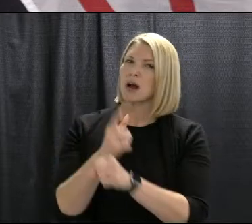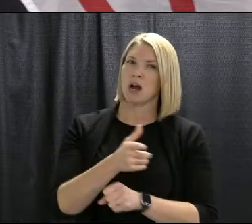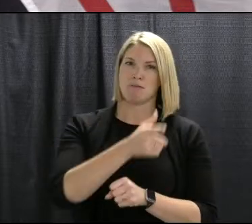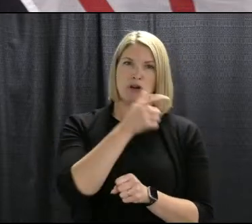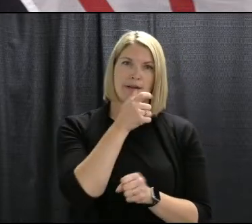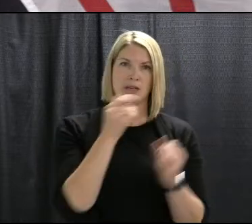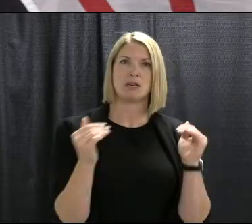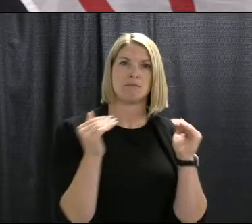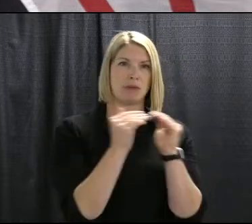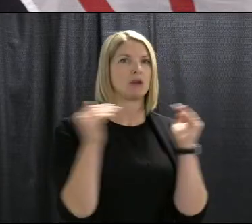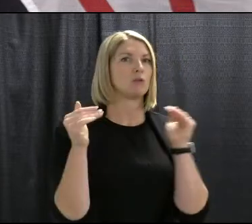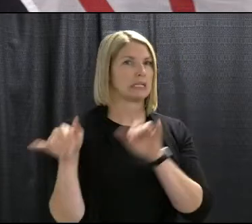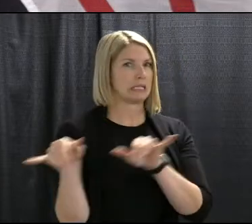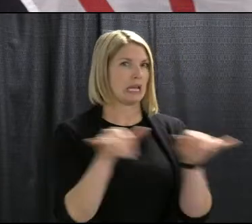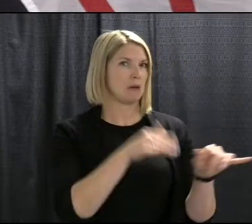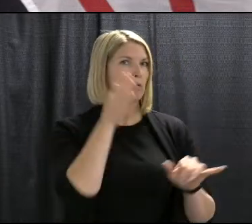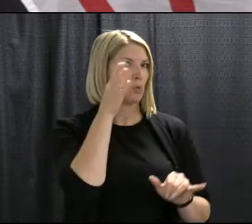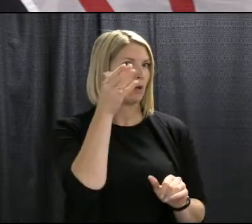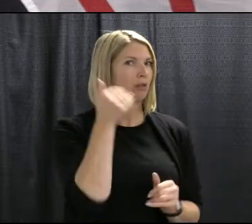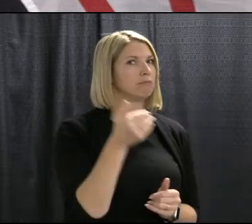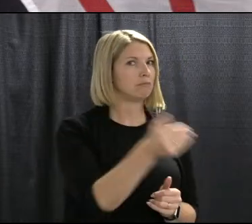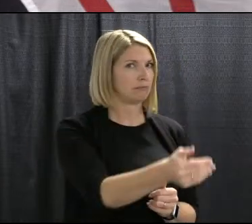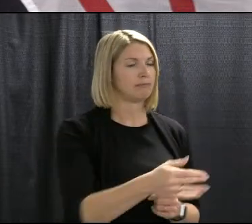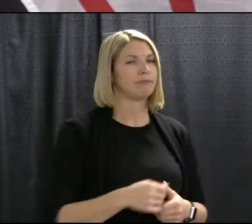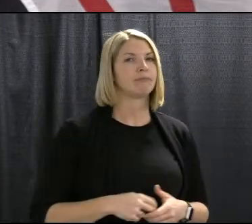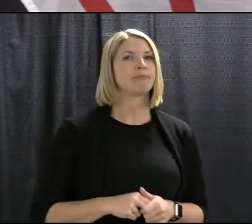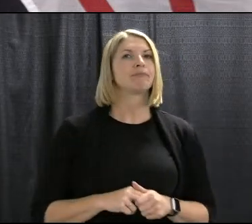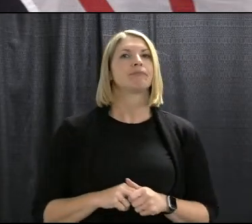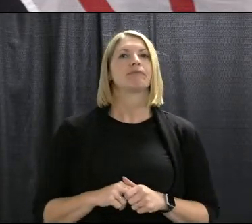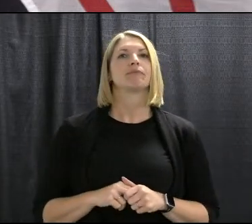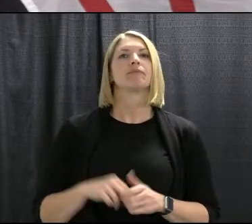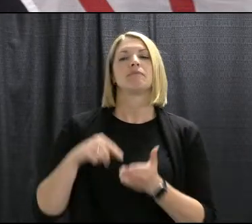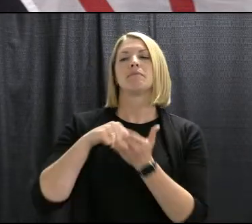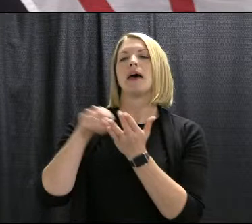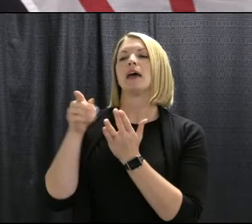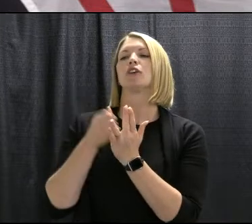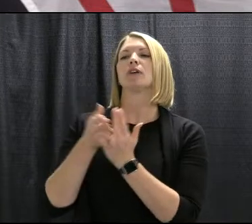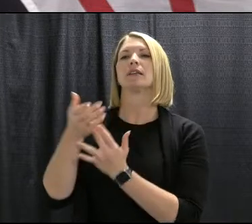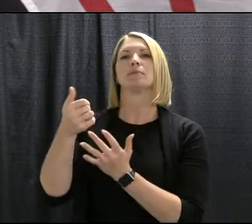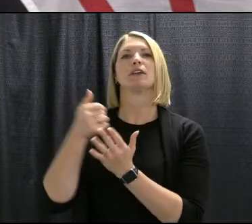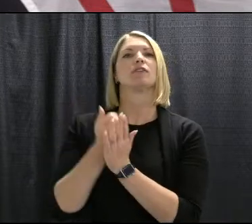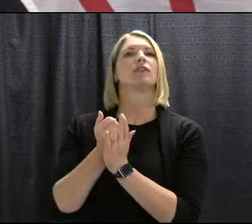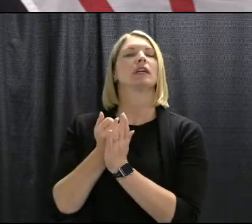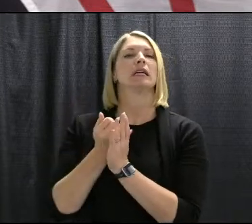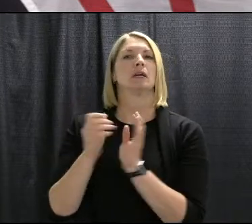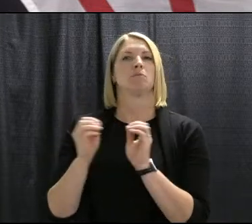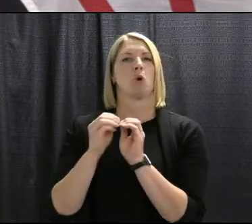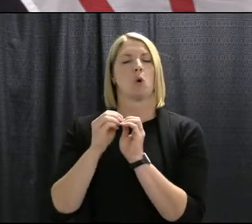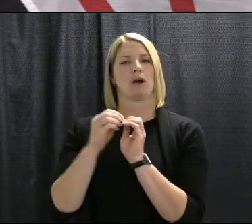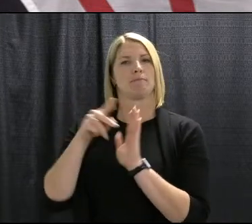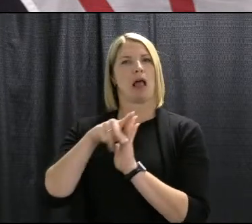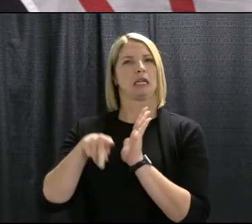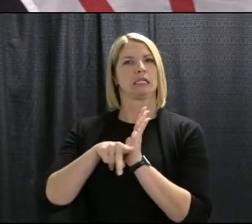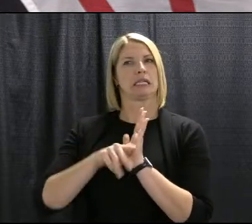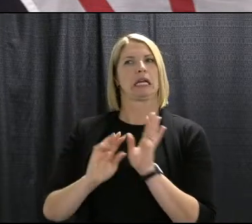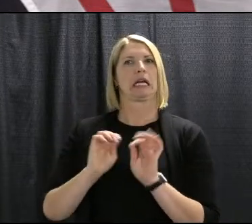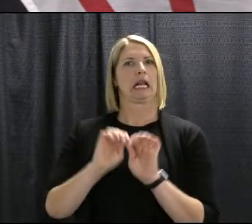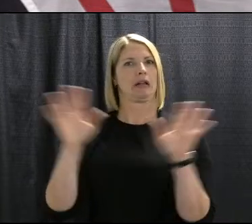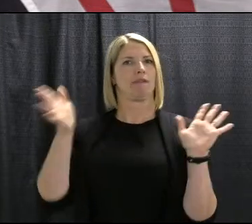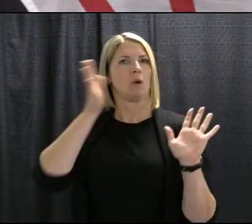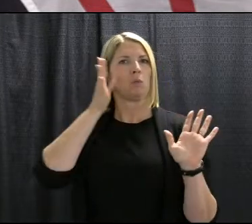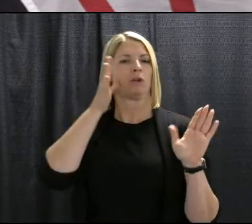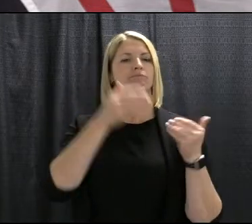sector. The legislation also includes pay transparency provisions for the public and private sectors.